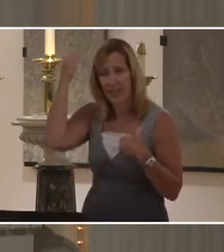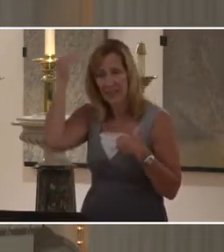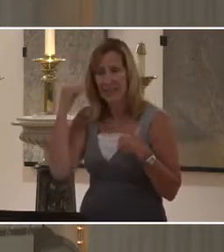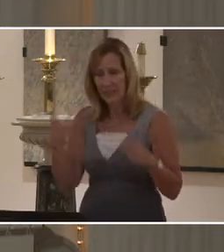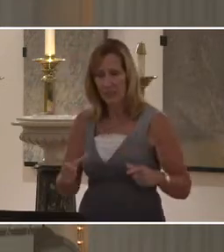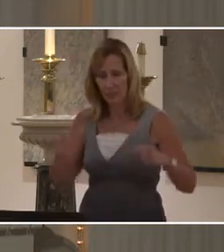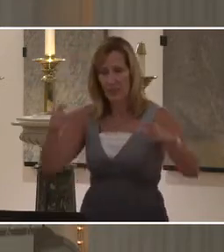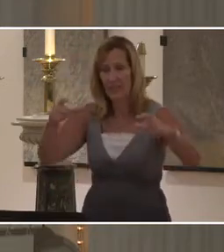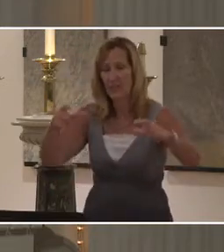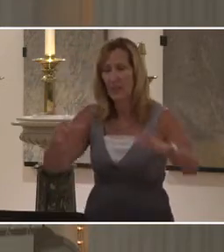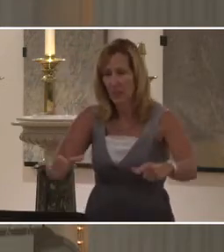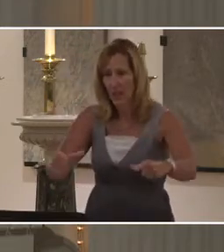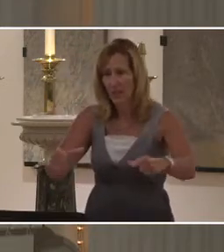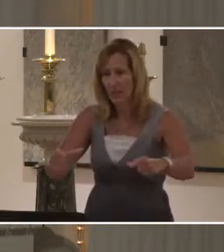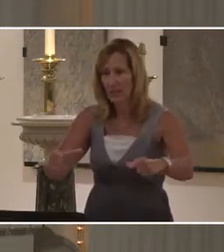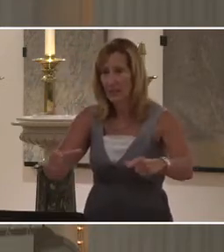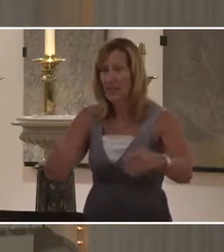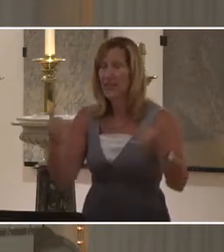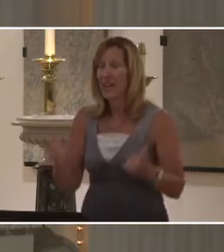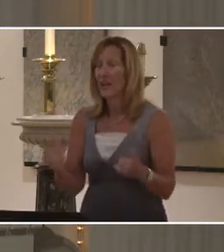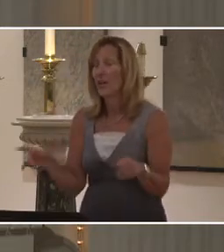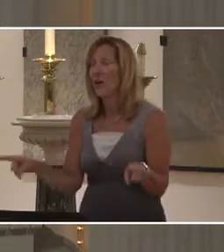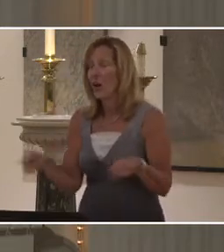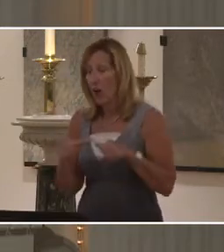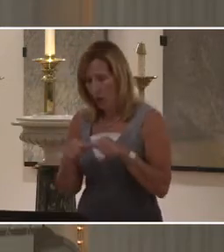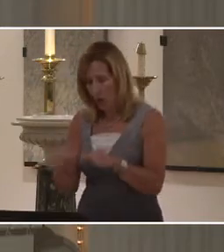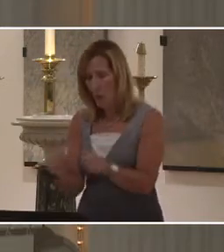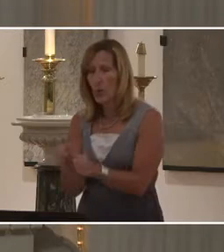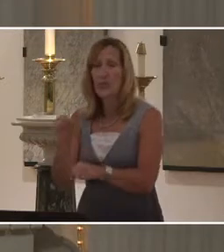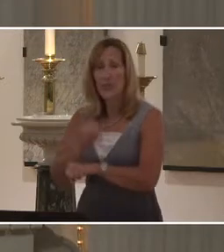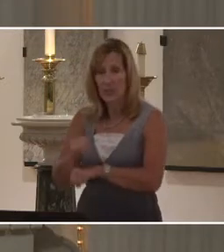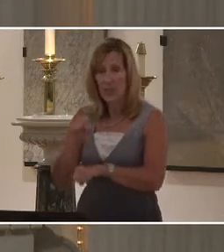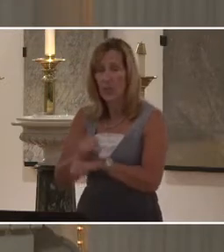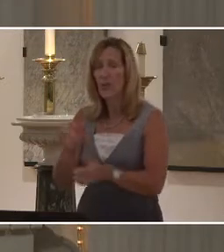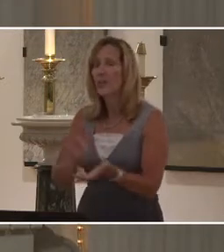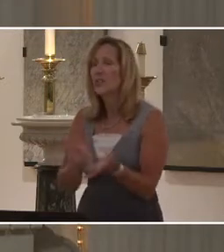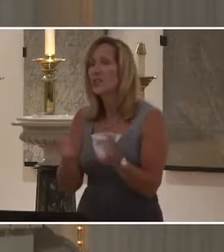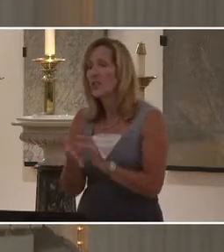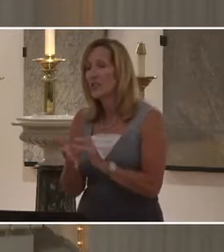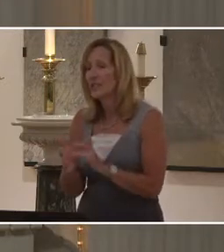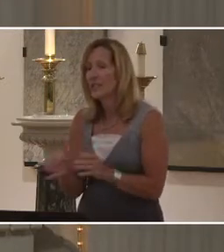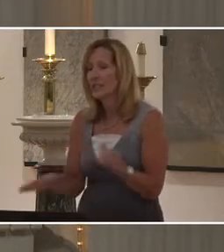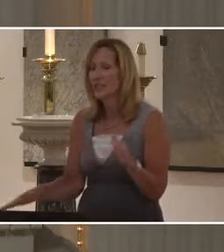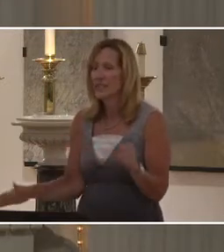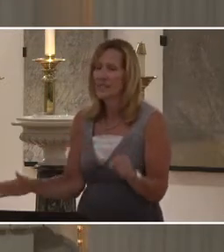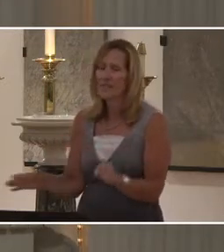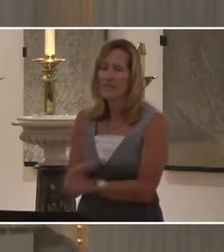So on top of the work stress, Jesus is full of